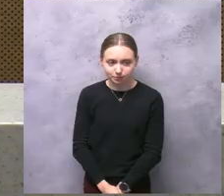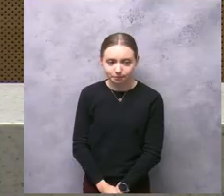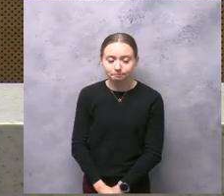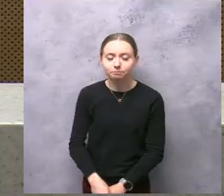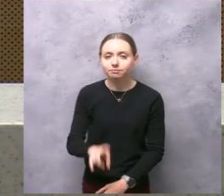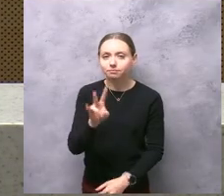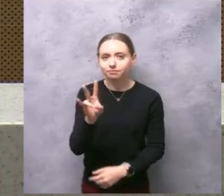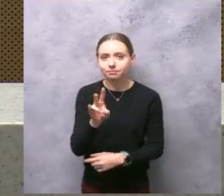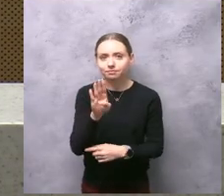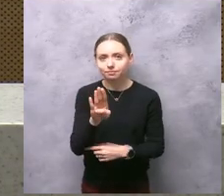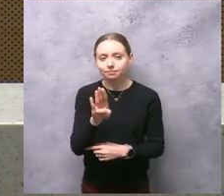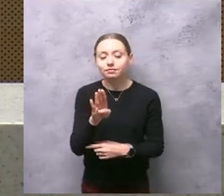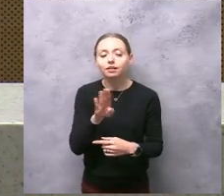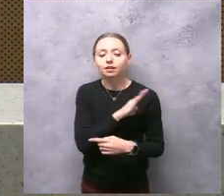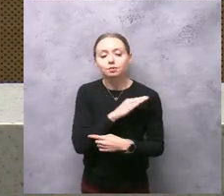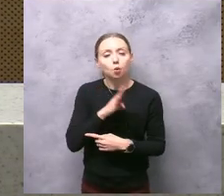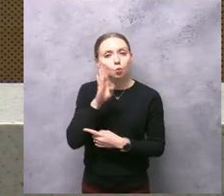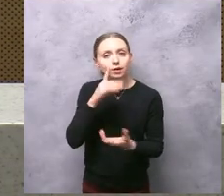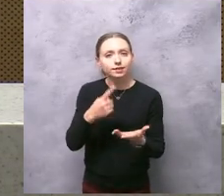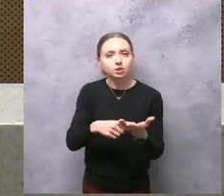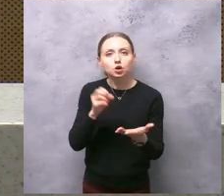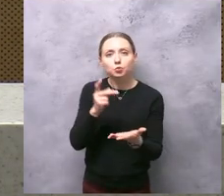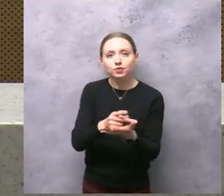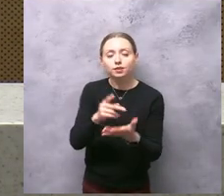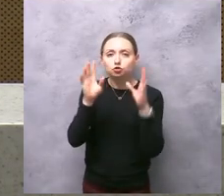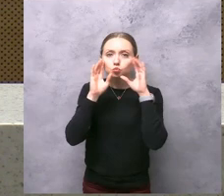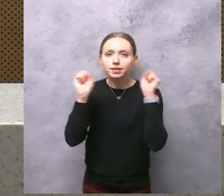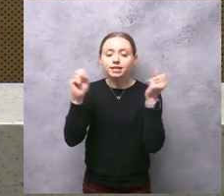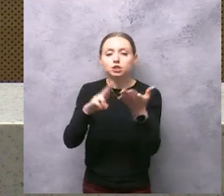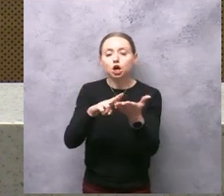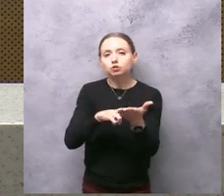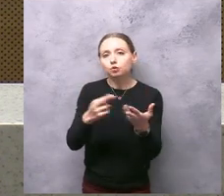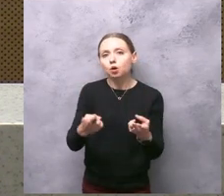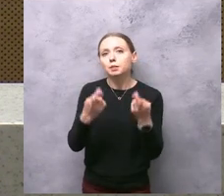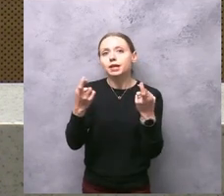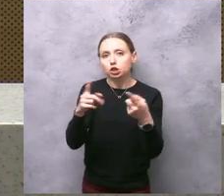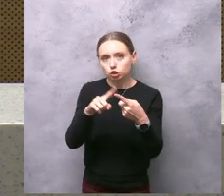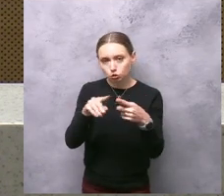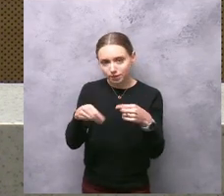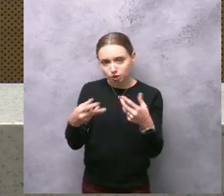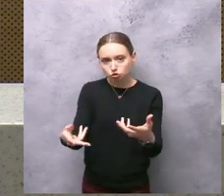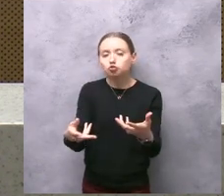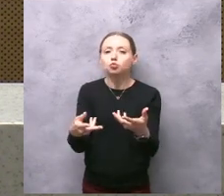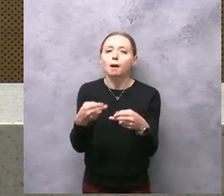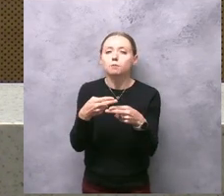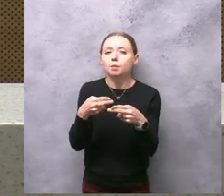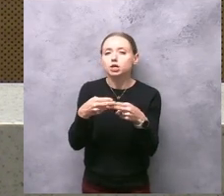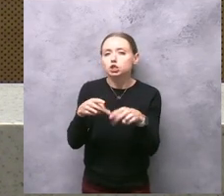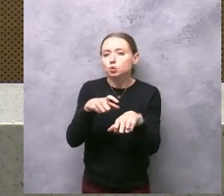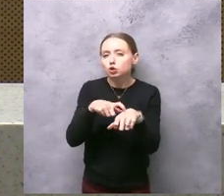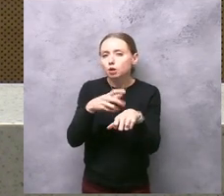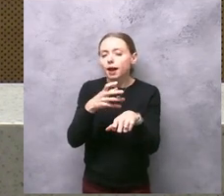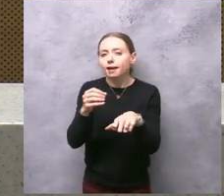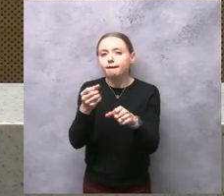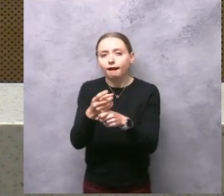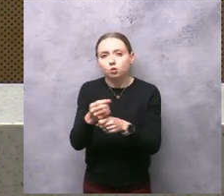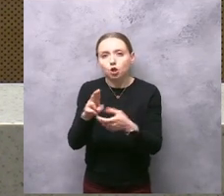7B, the board will consider approving the superintendent's contract recommendations to issue probationary term and annual contracts